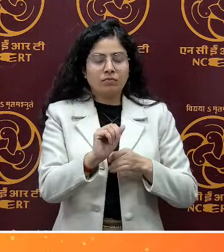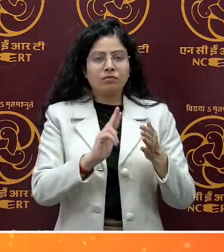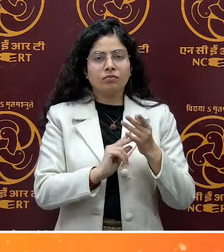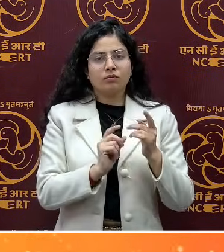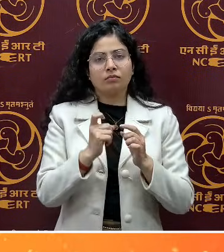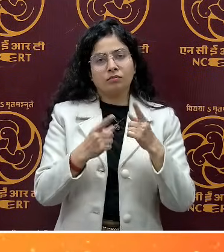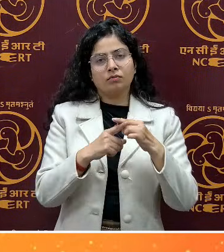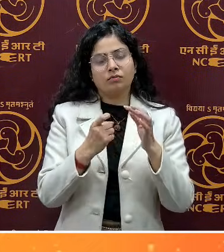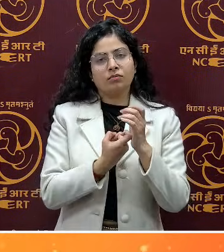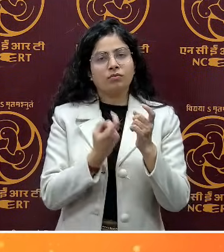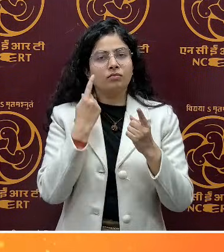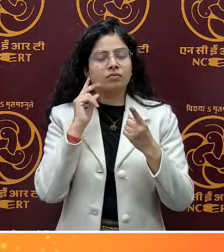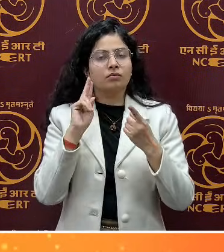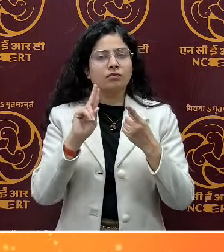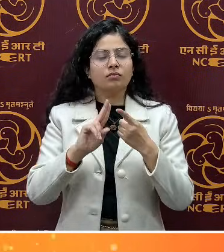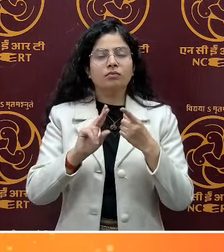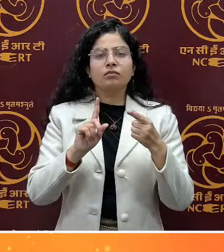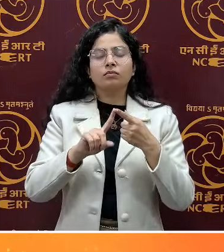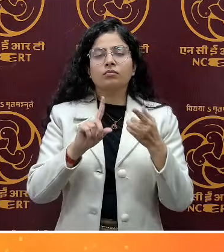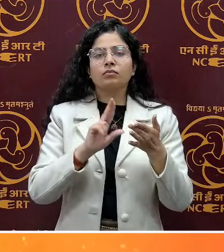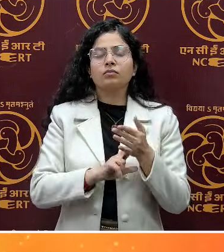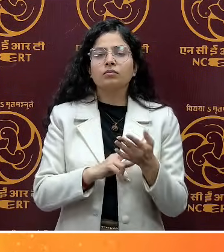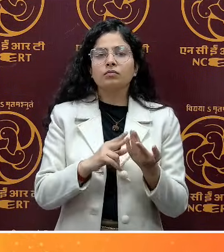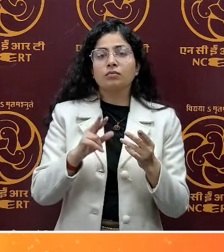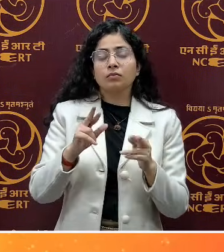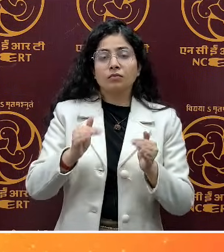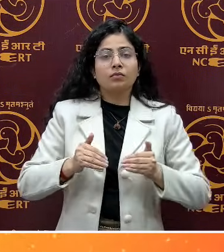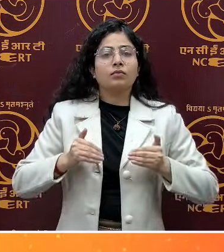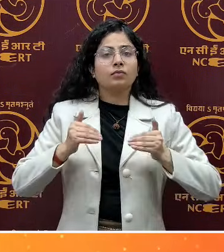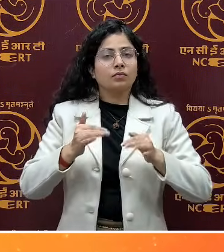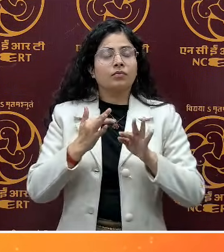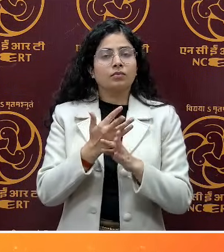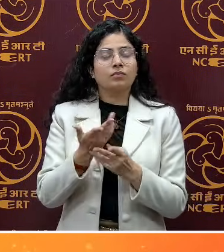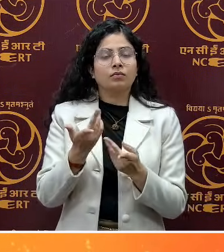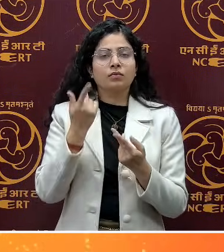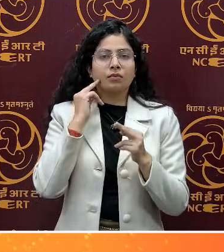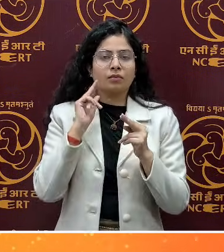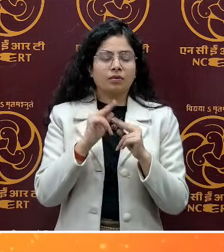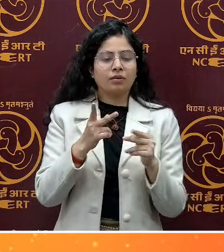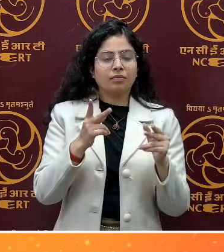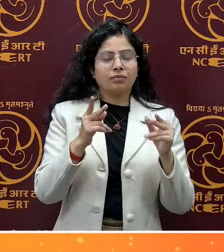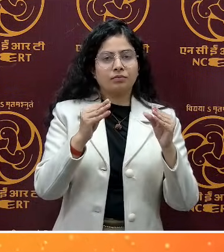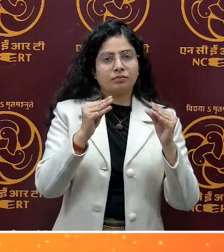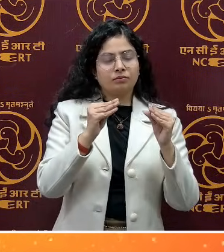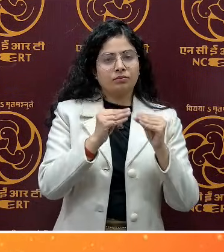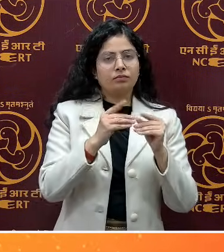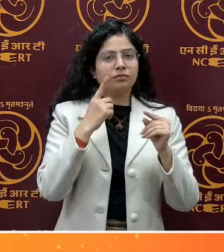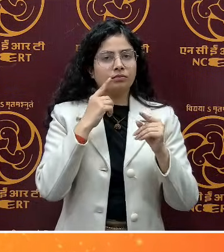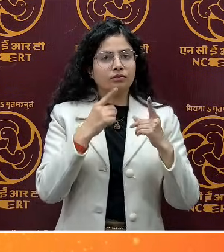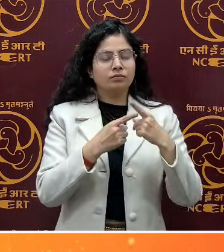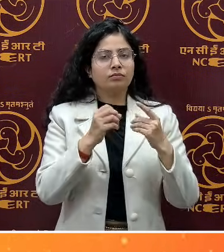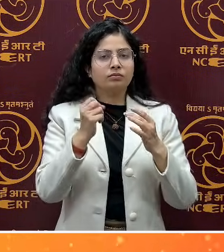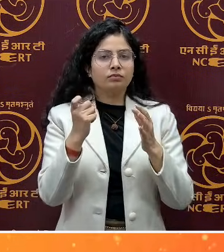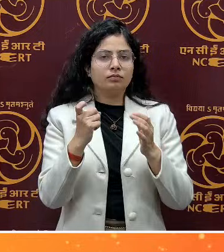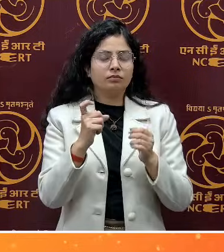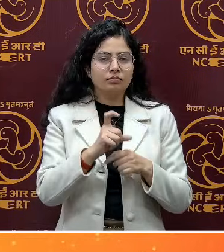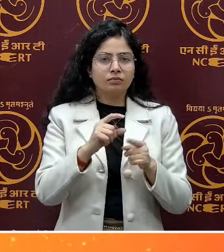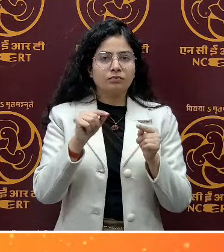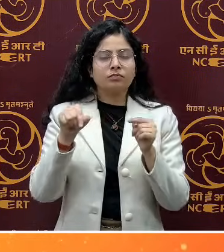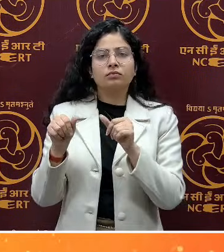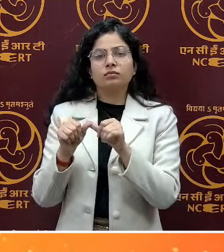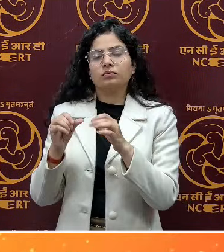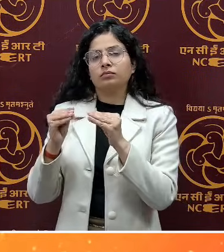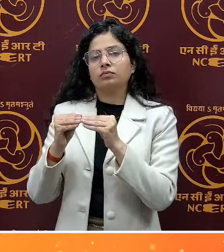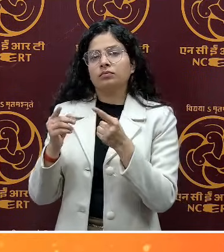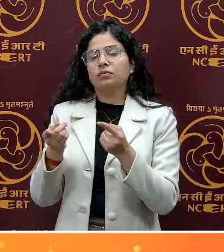nutrients. Further, the climate remains regulated when the biotic and abiotic factors remain intact. So